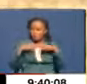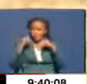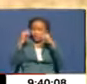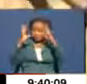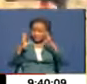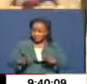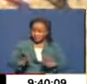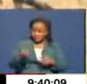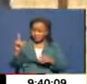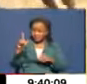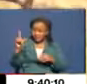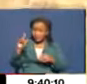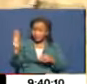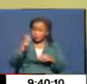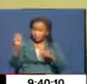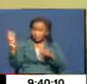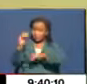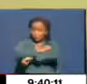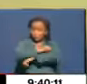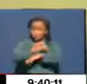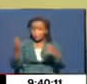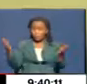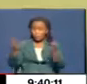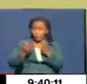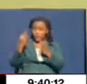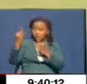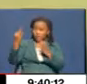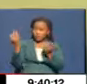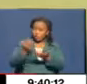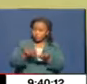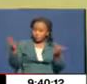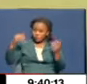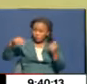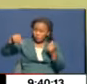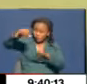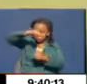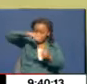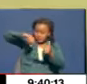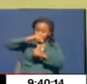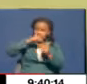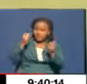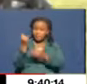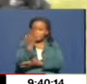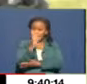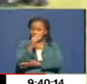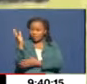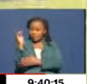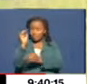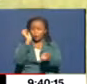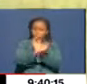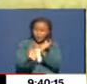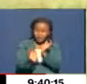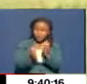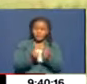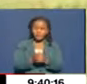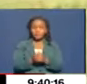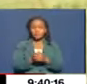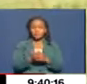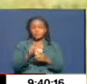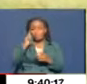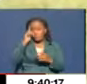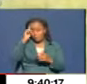Laikipia West, where three pupils were allegedly tied to a tree as punishment. The task force, led by Nyahururu Sub-County